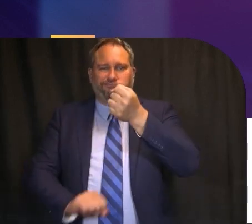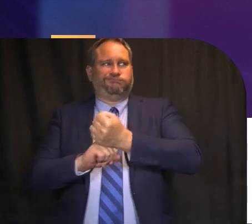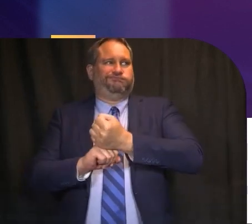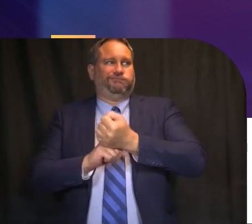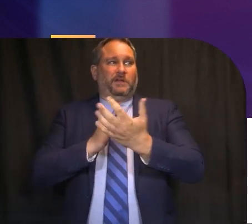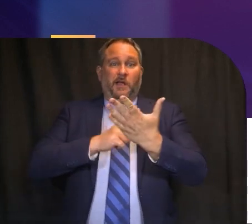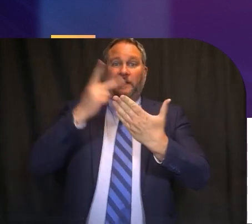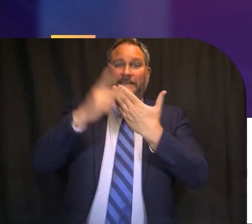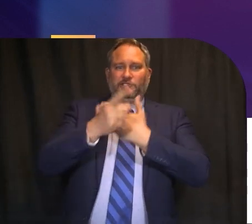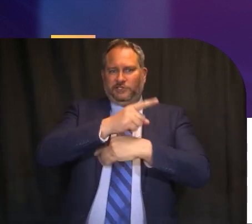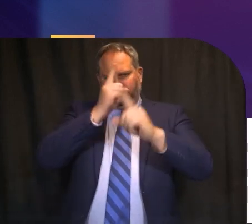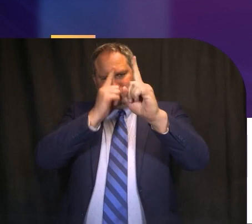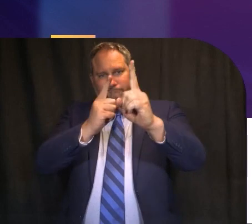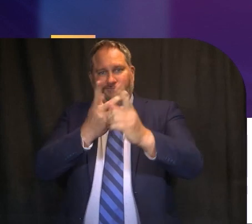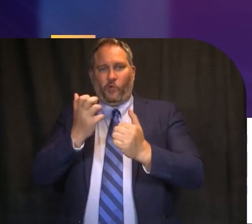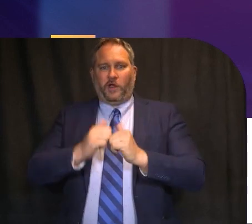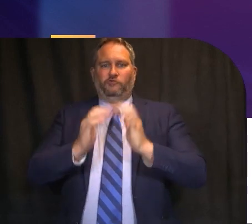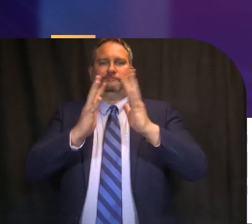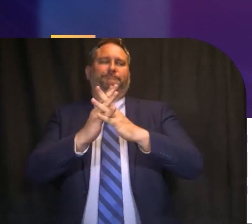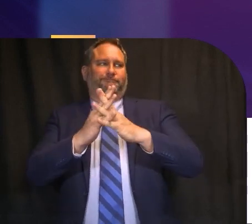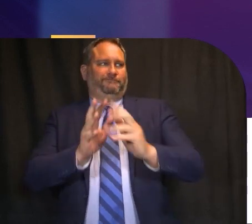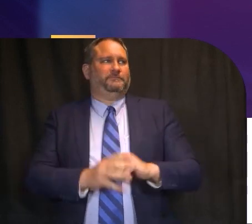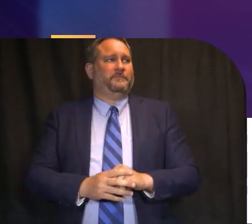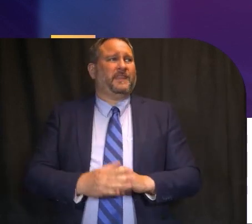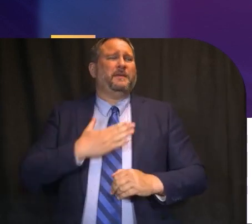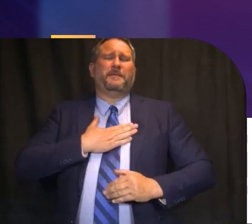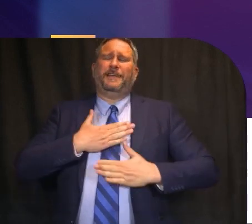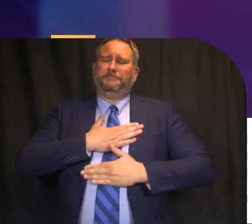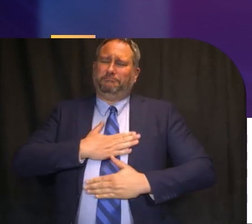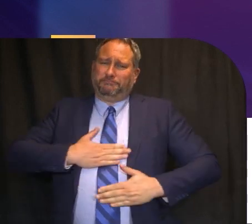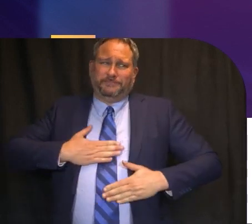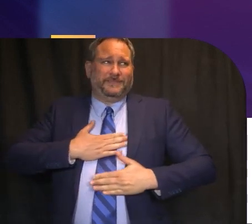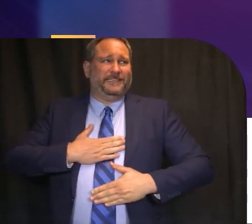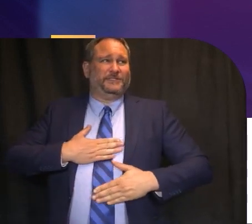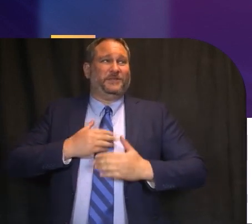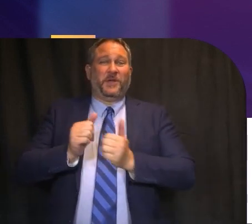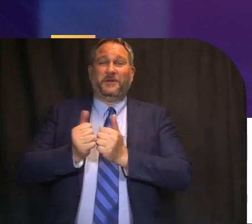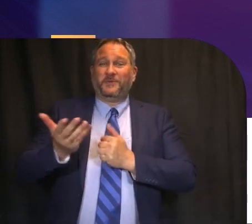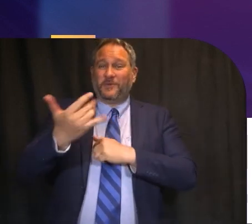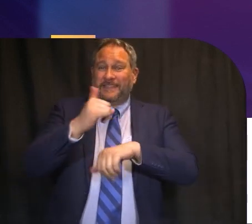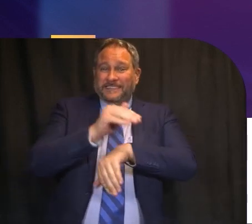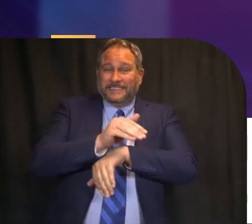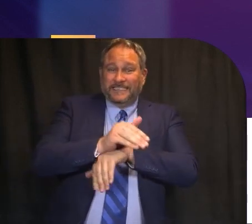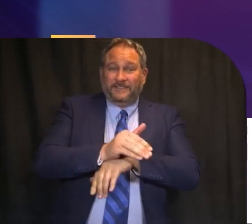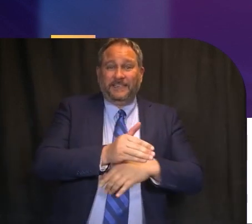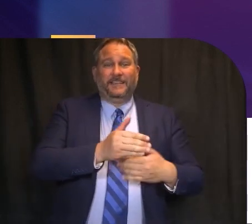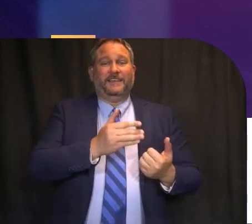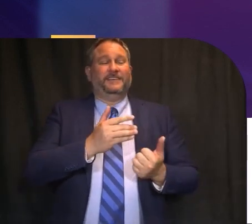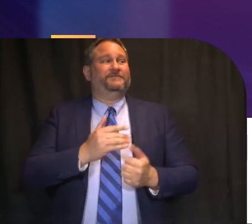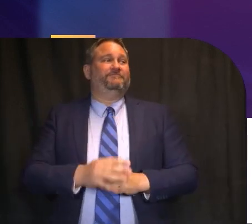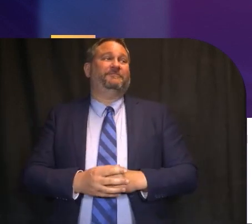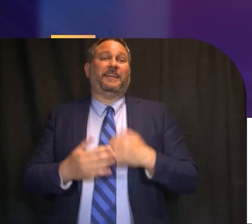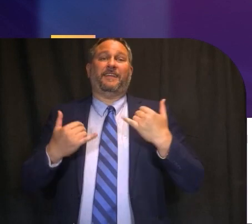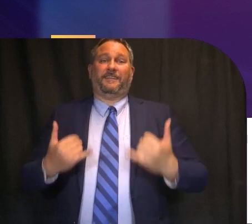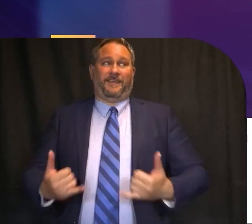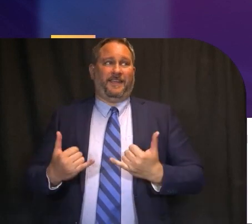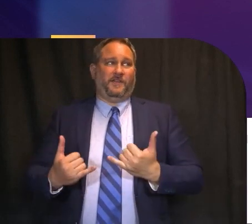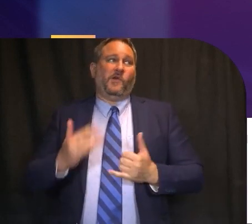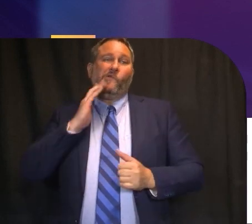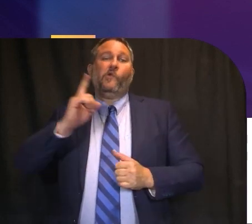my pleasure being with you this evening. Now, let's hear from these two remarkable leaders as they accept tonight's